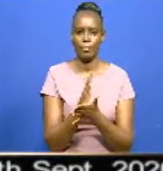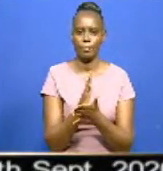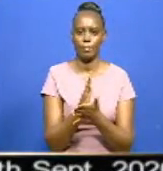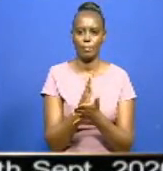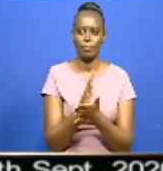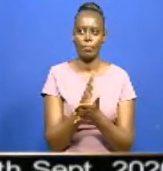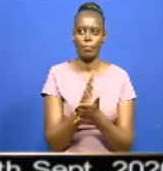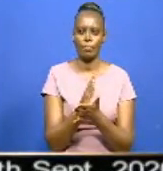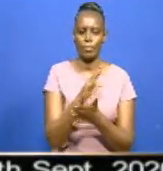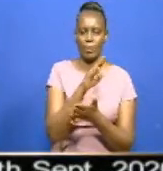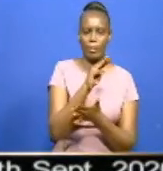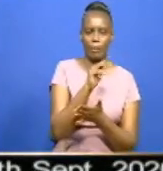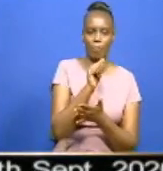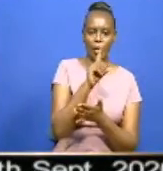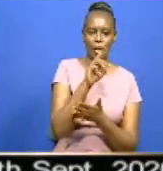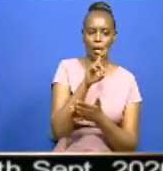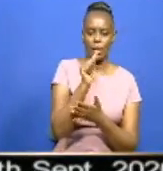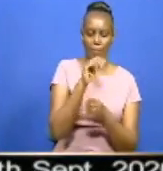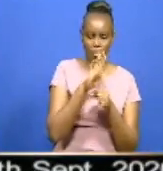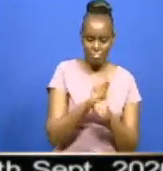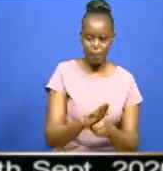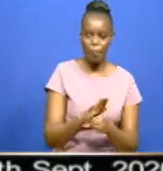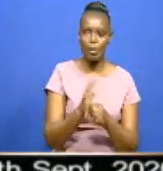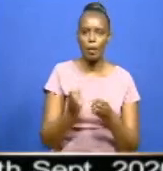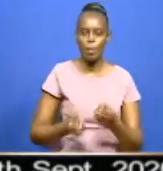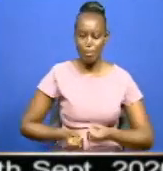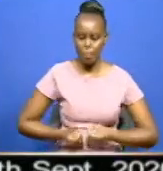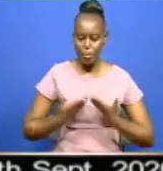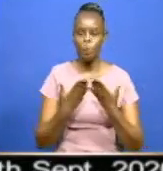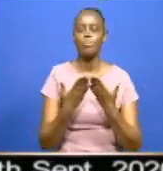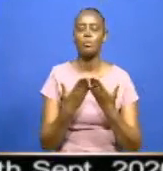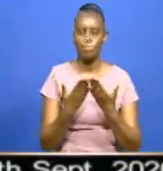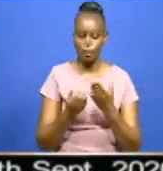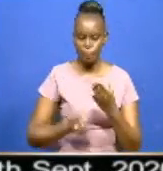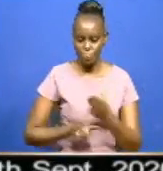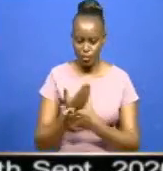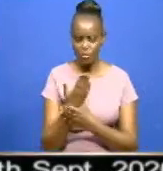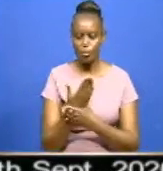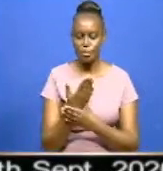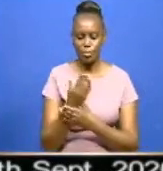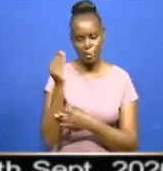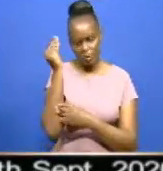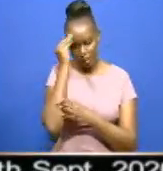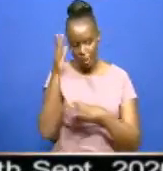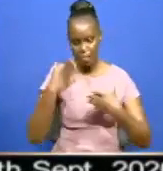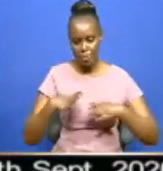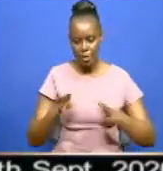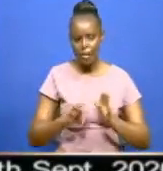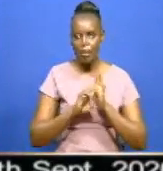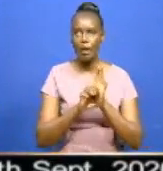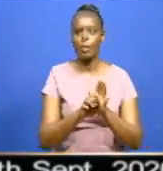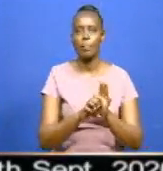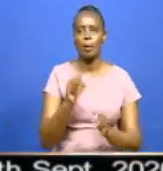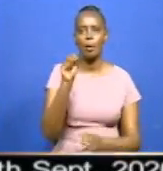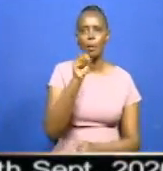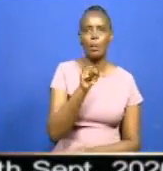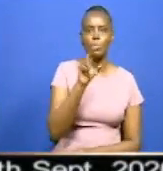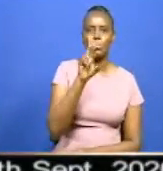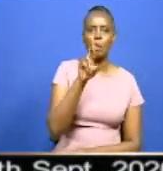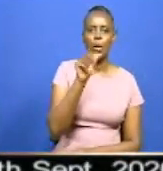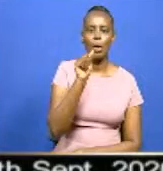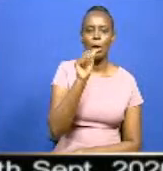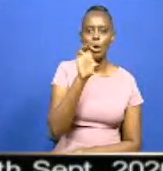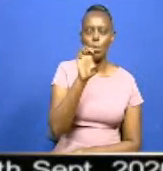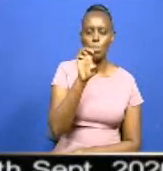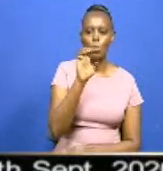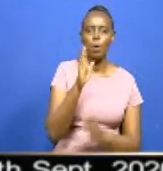Kilifi and Mandera being marginalized, we can be able to produce learned people like Surau and Florence, and myself as